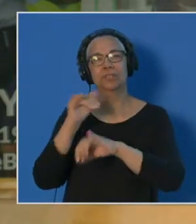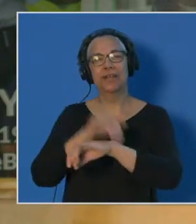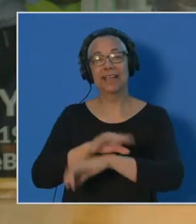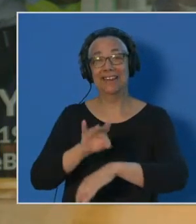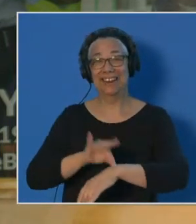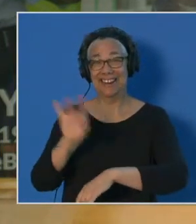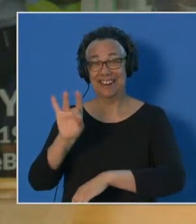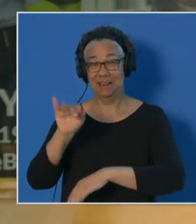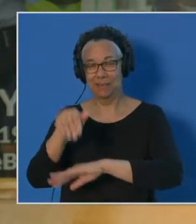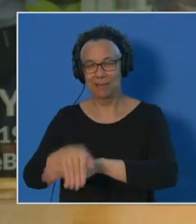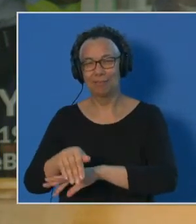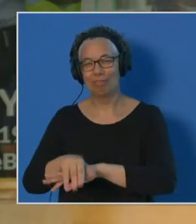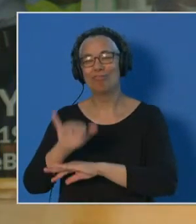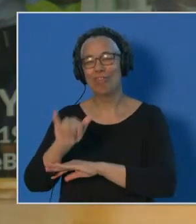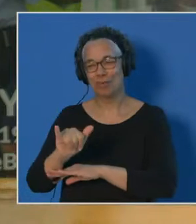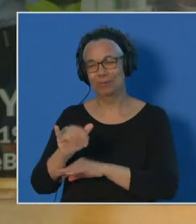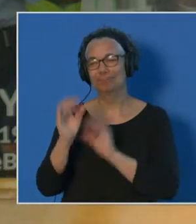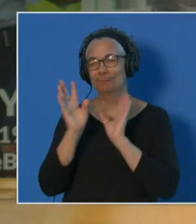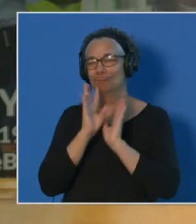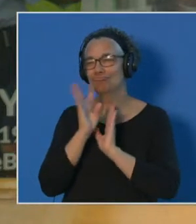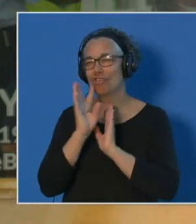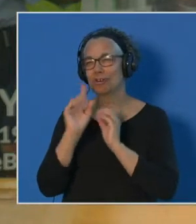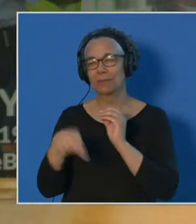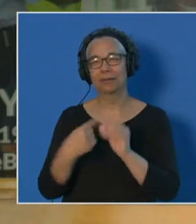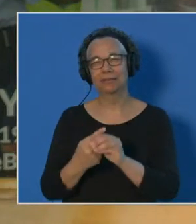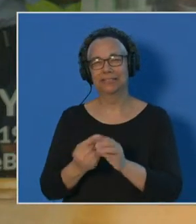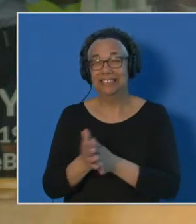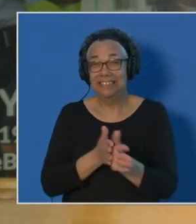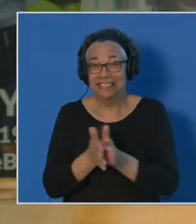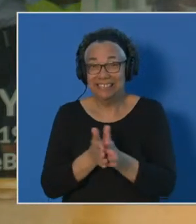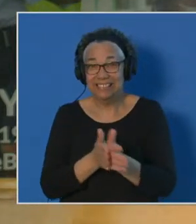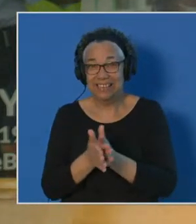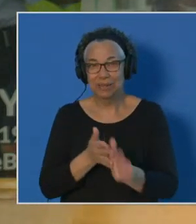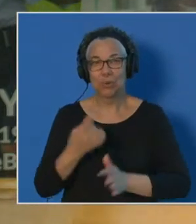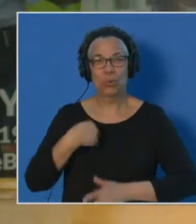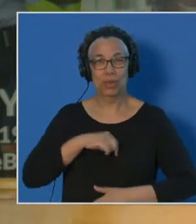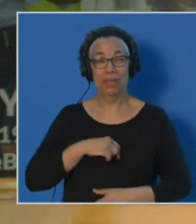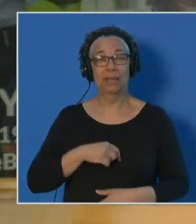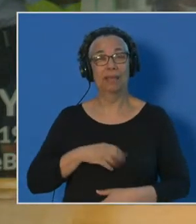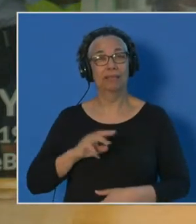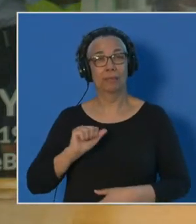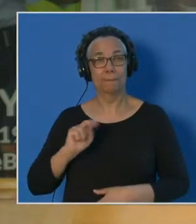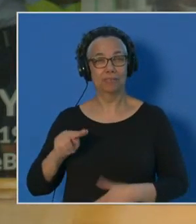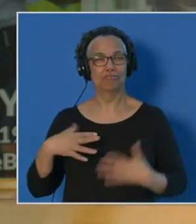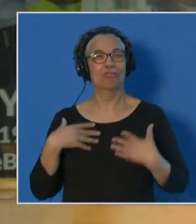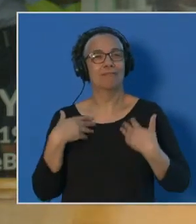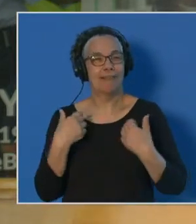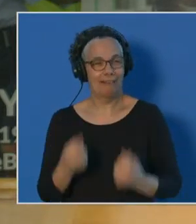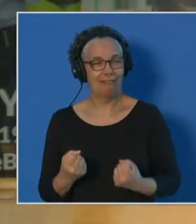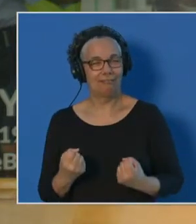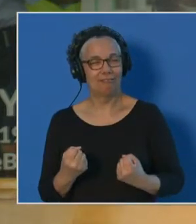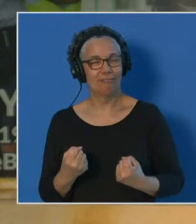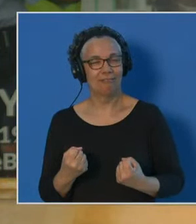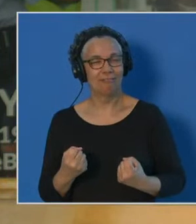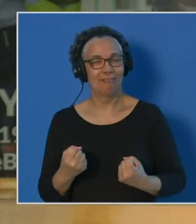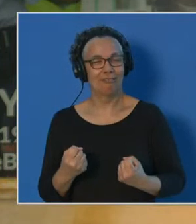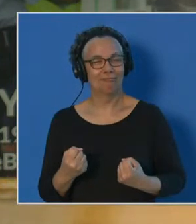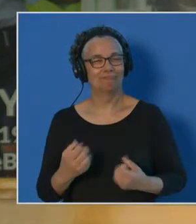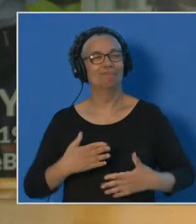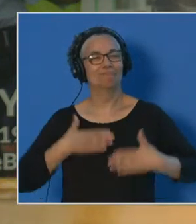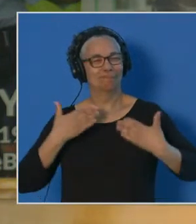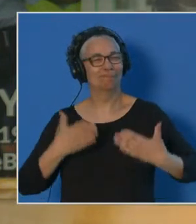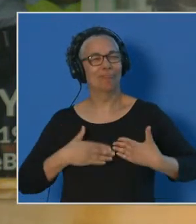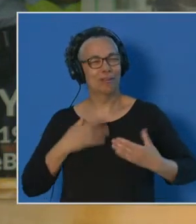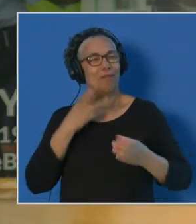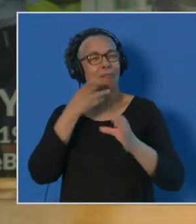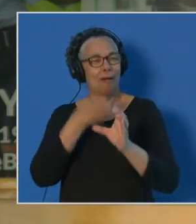it's an exciting alternative. It's very innovative, and the Ministry of Health is glad to be partnering with